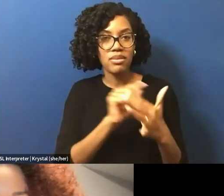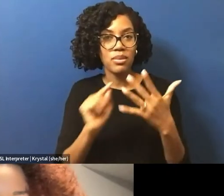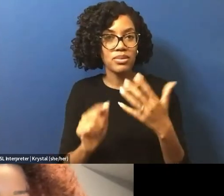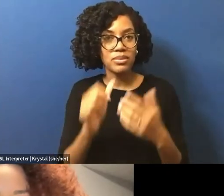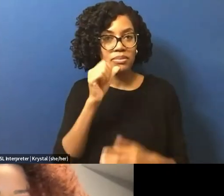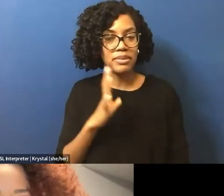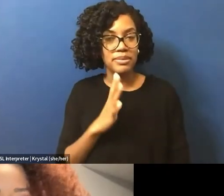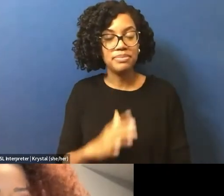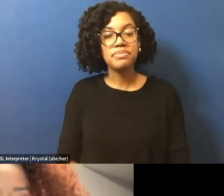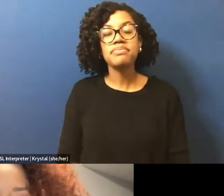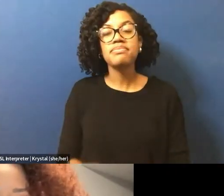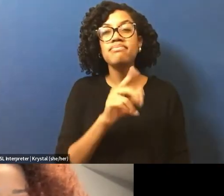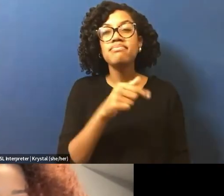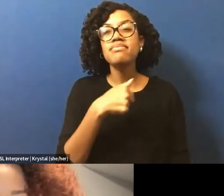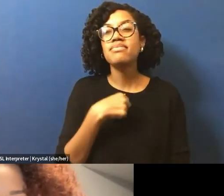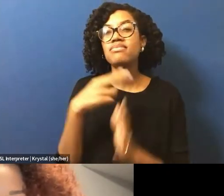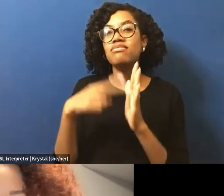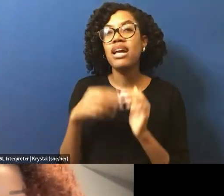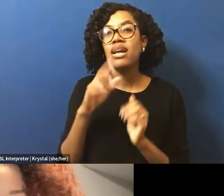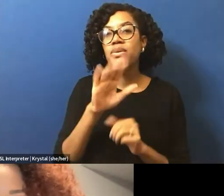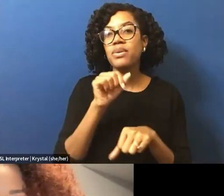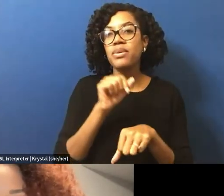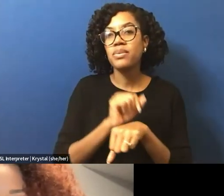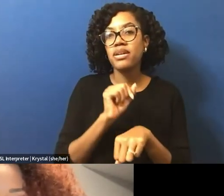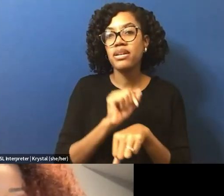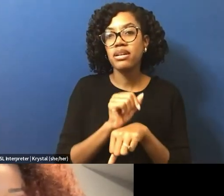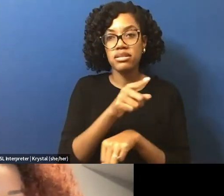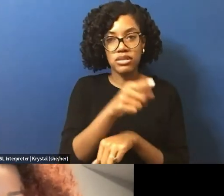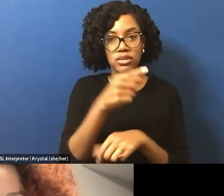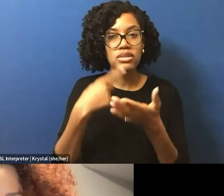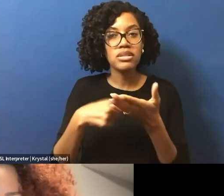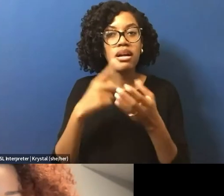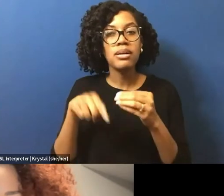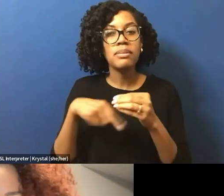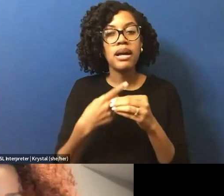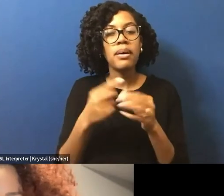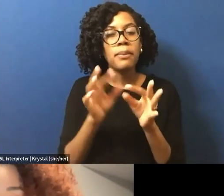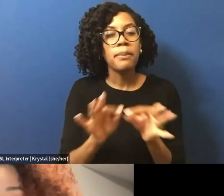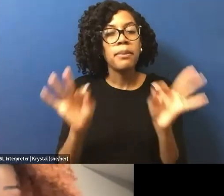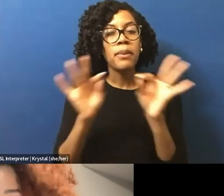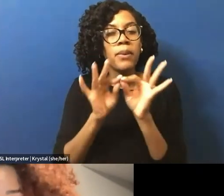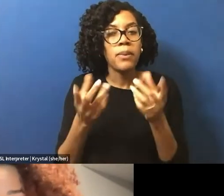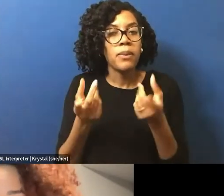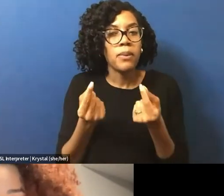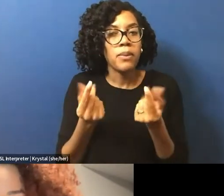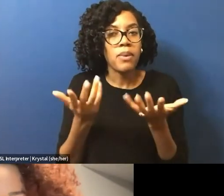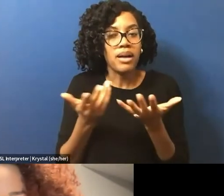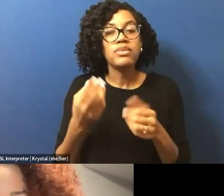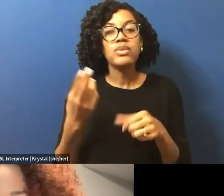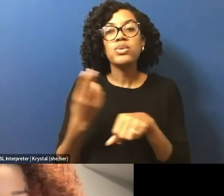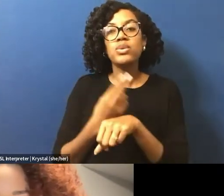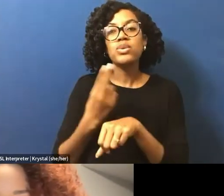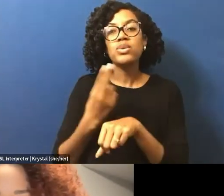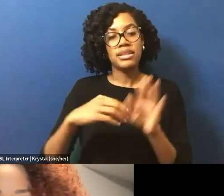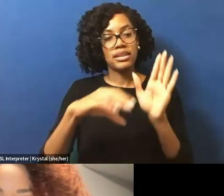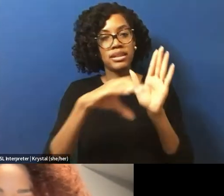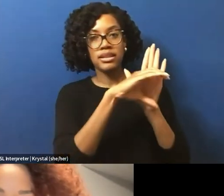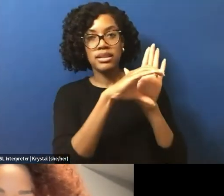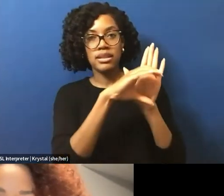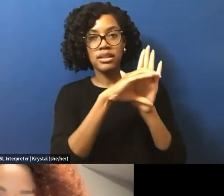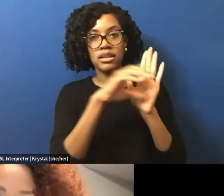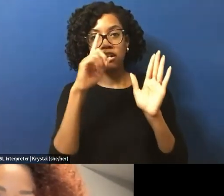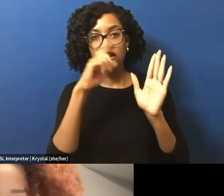yours that I've read. And you've talked about the importance of using visual sources like cartoons to teach some of these